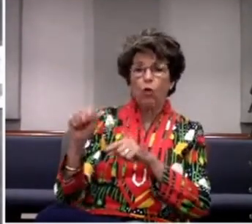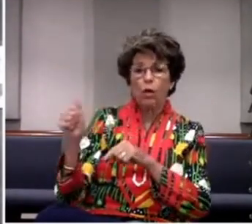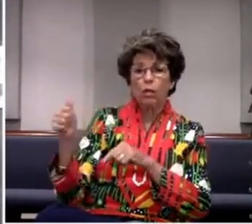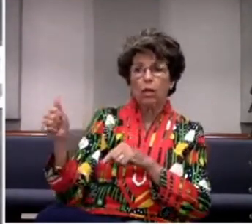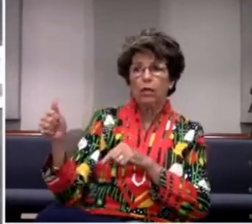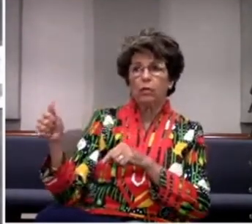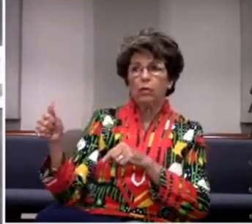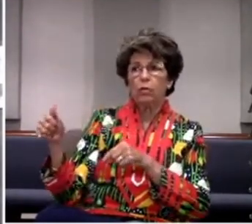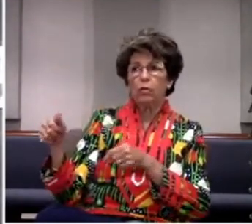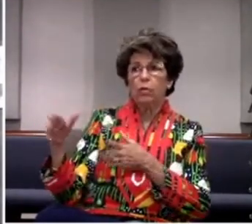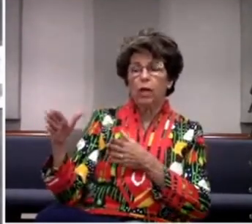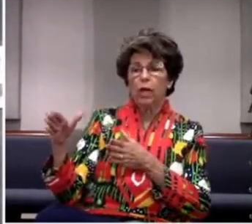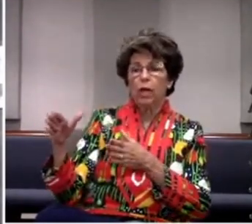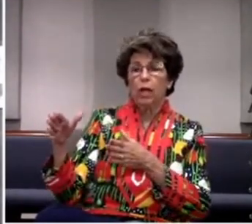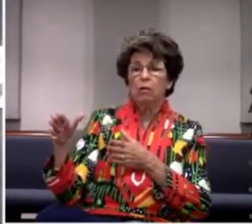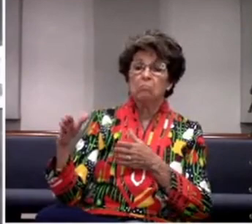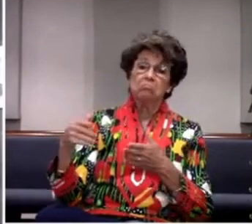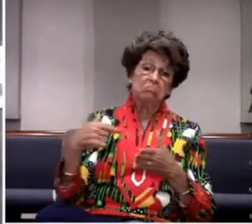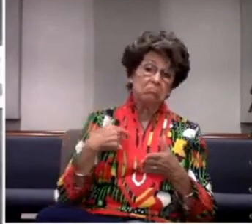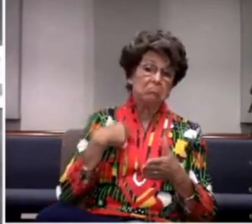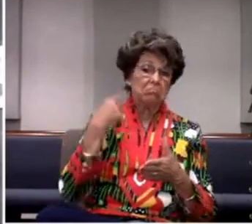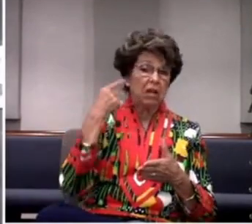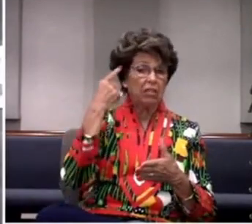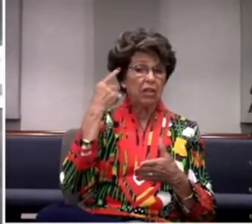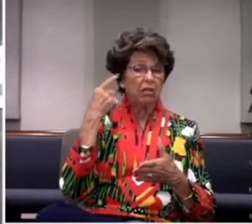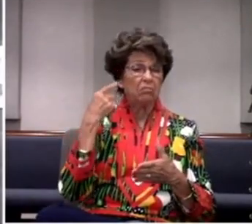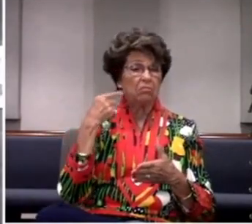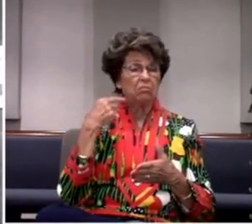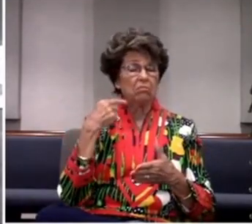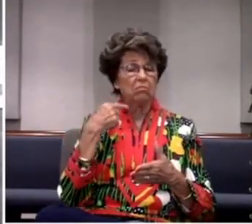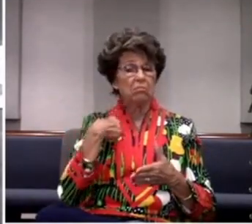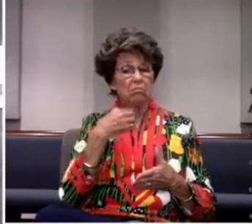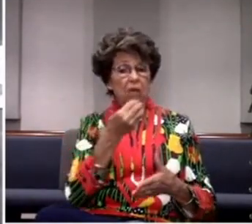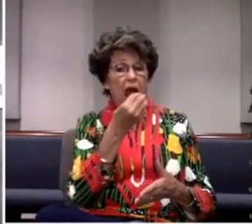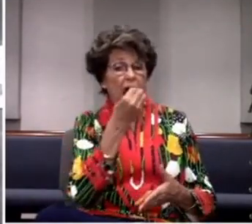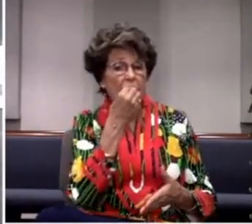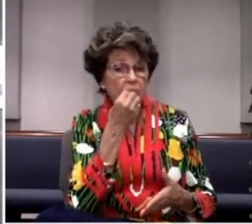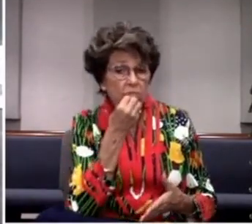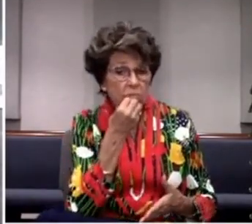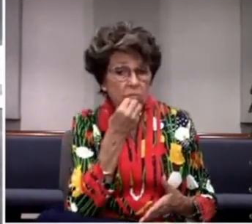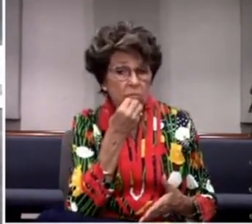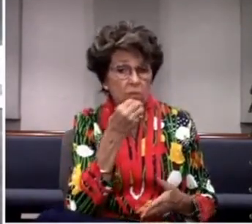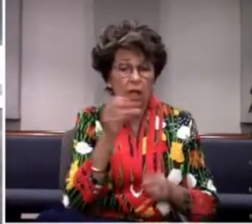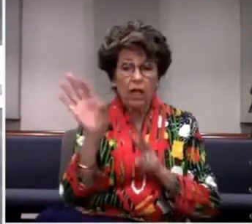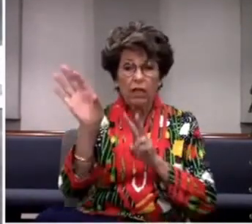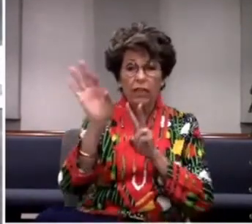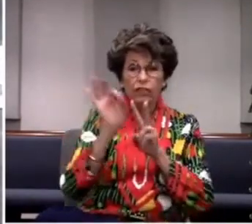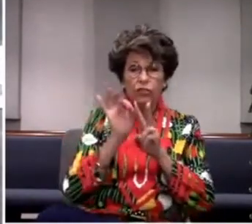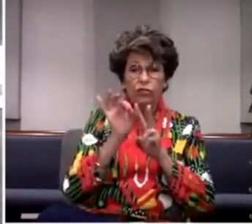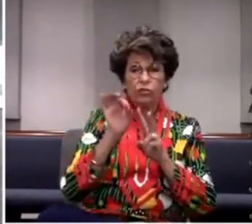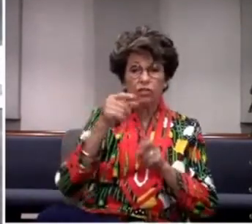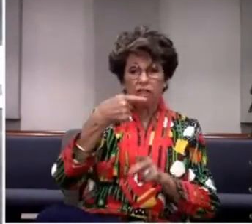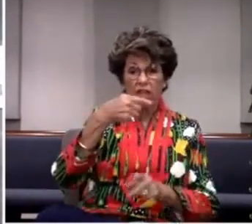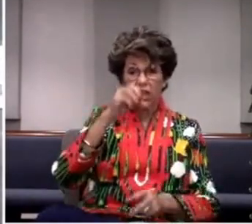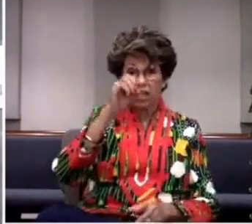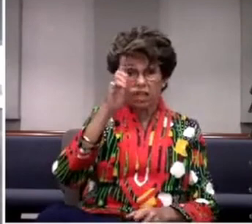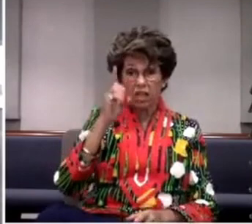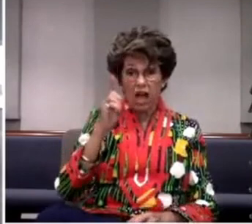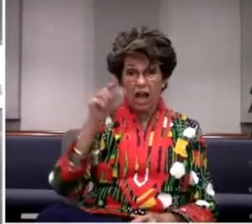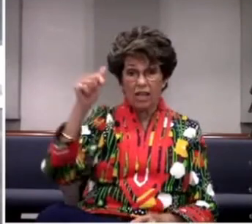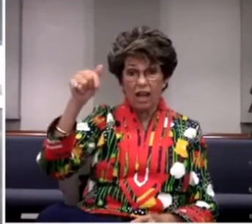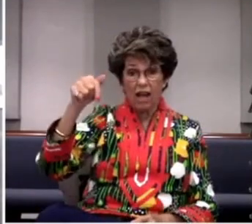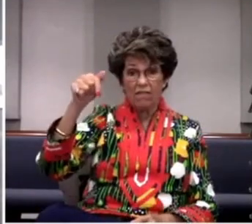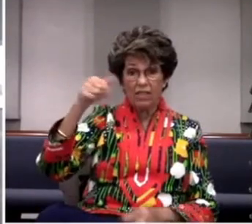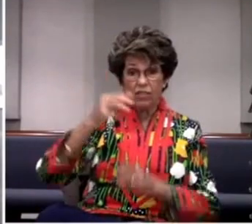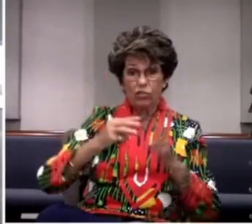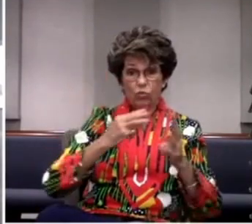have a bite. And they choose the God of this world. But you need to understand the God of this world was a created